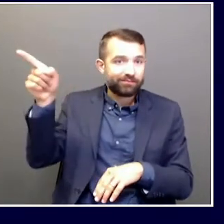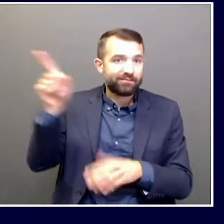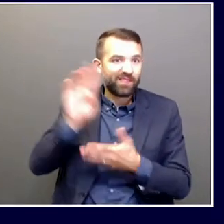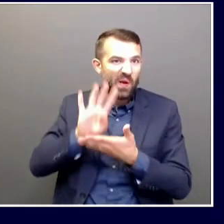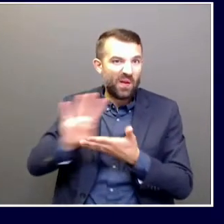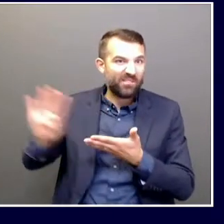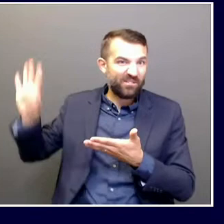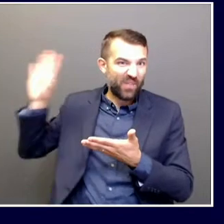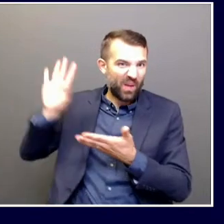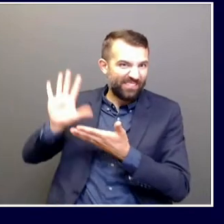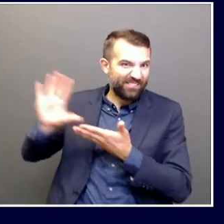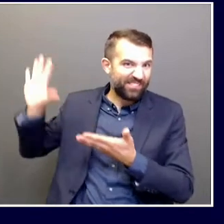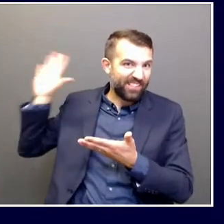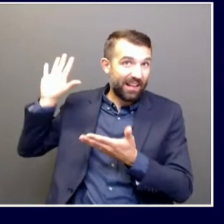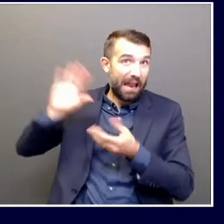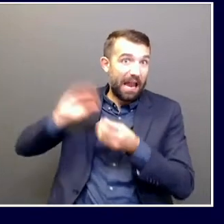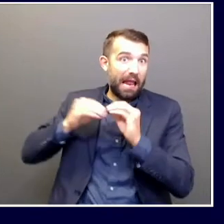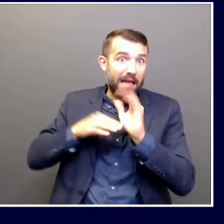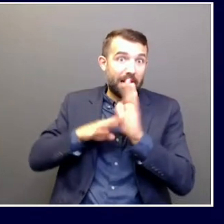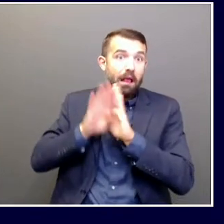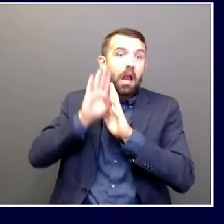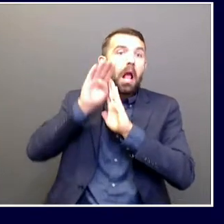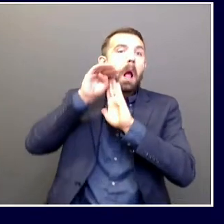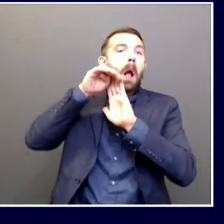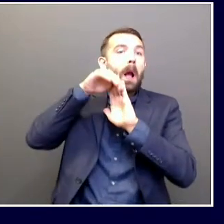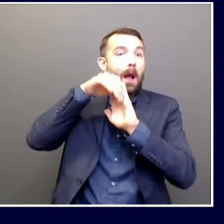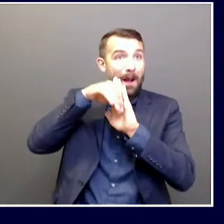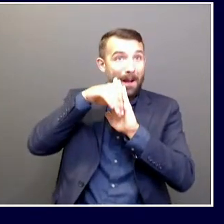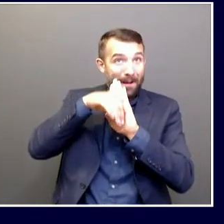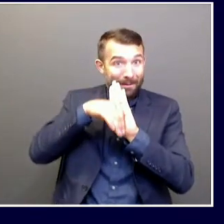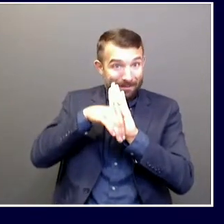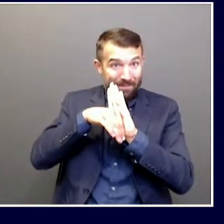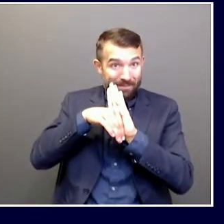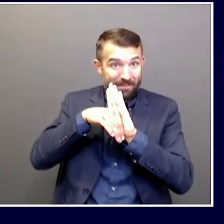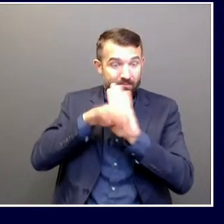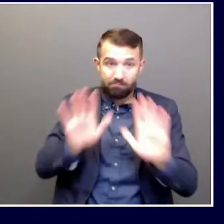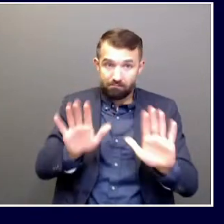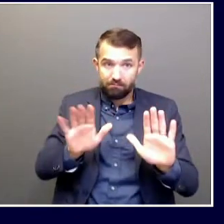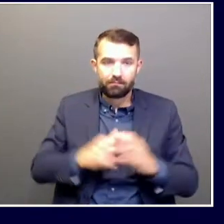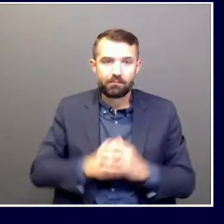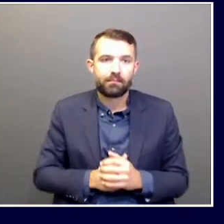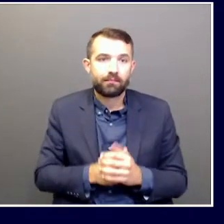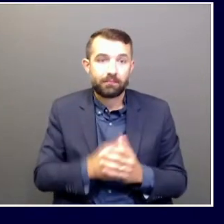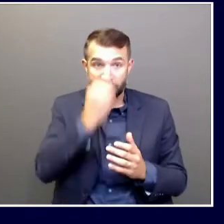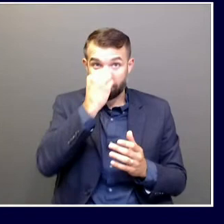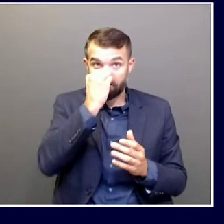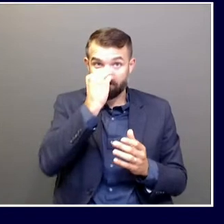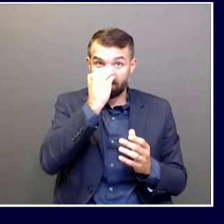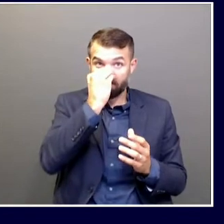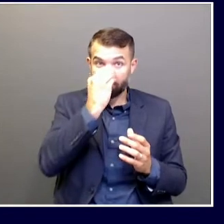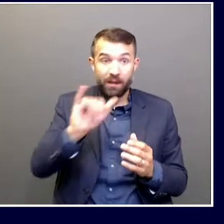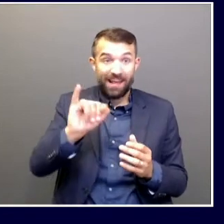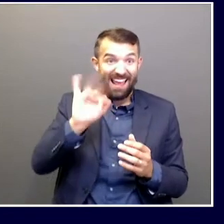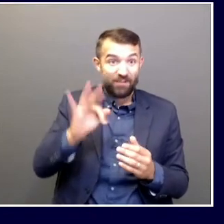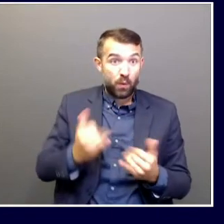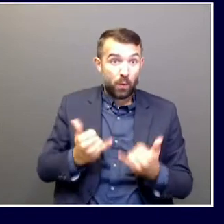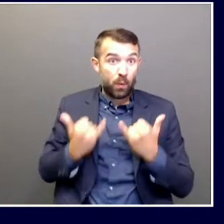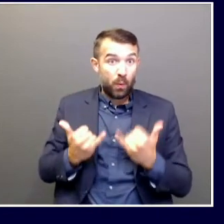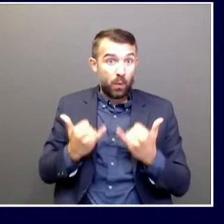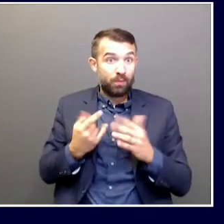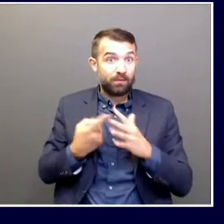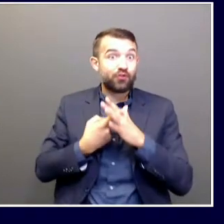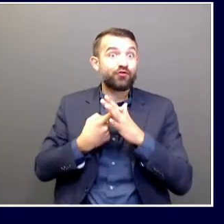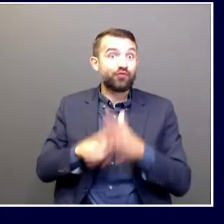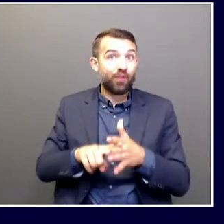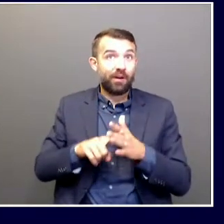health officials is if this is the beginning of a decline, will it be a precipitous decline, so-called